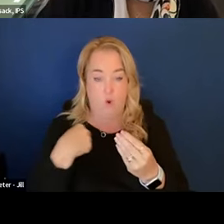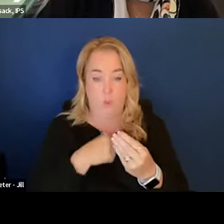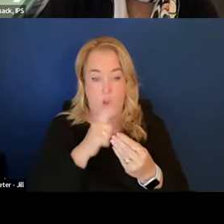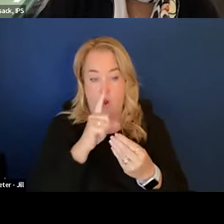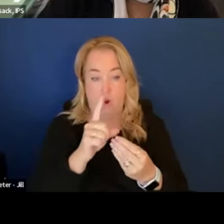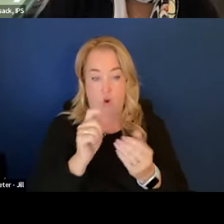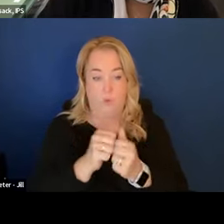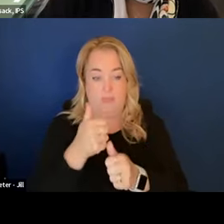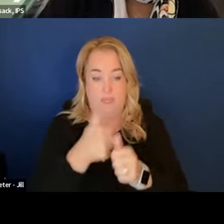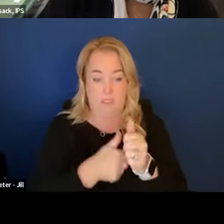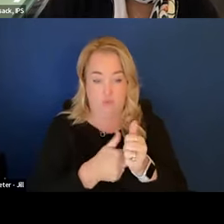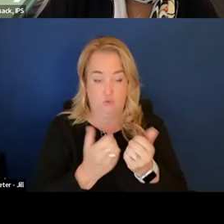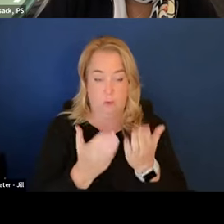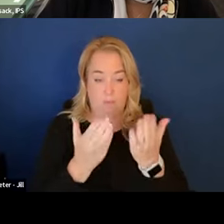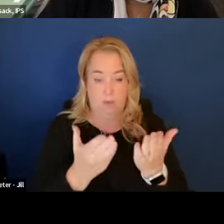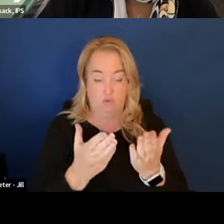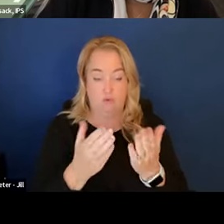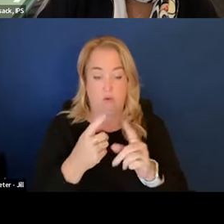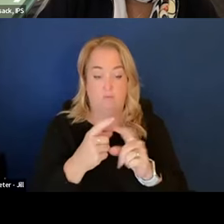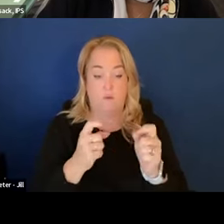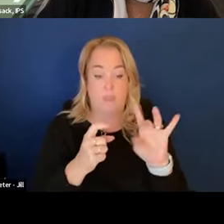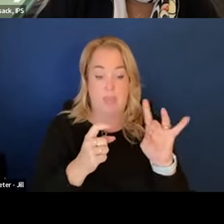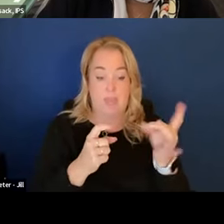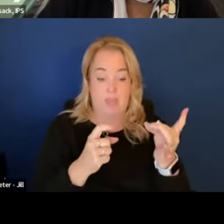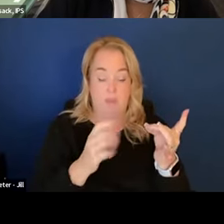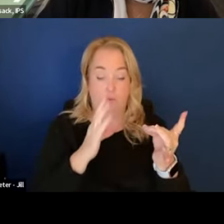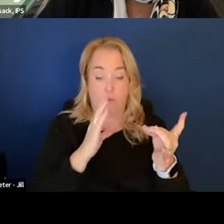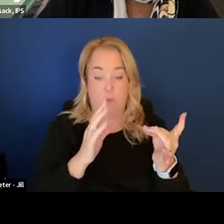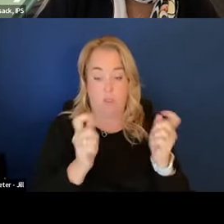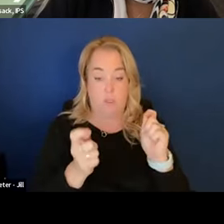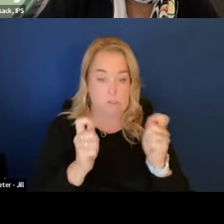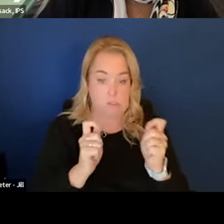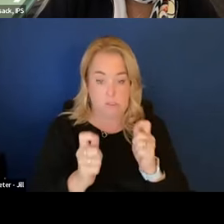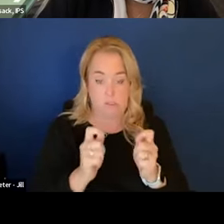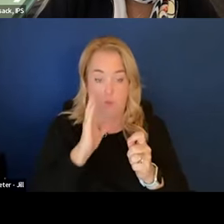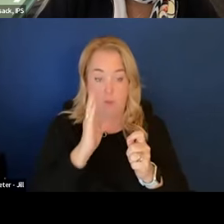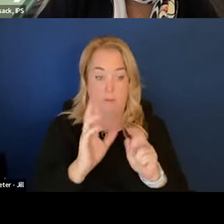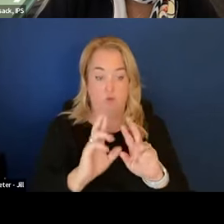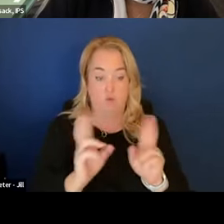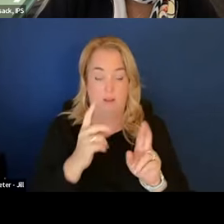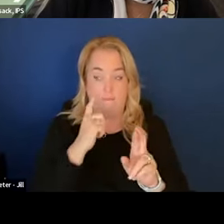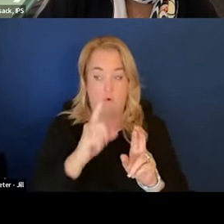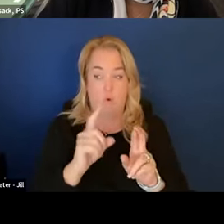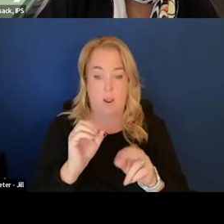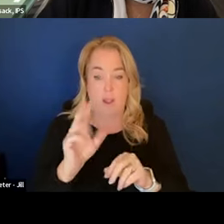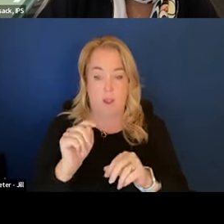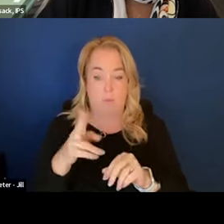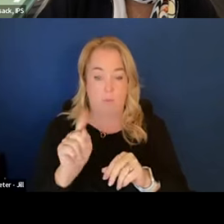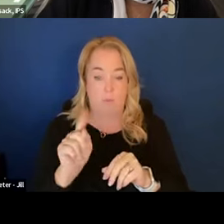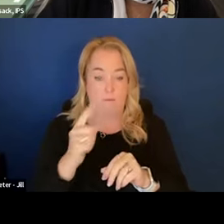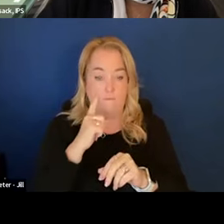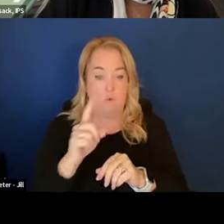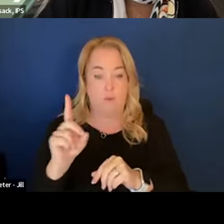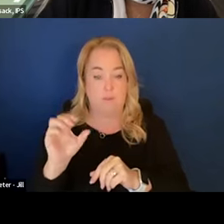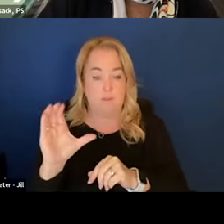We'll take that feedback from the 8th. We'll refine them and so that we're ready for the output that we need for the